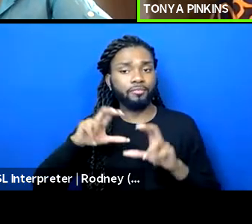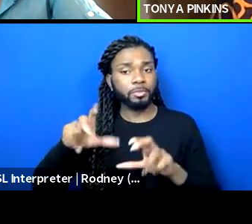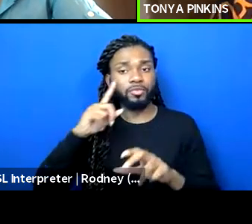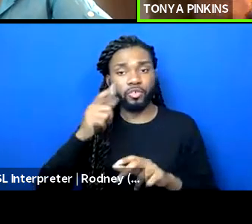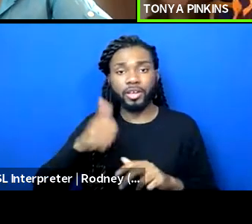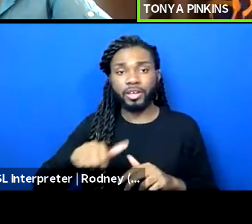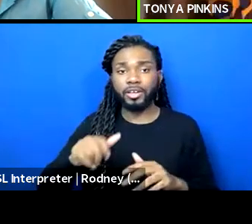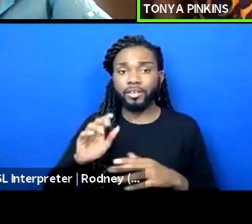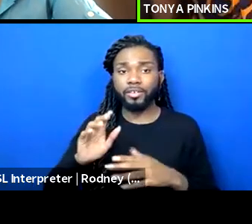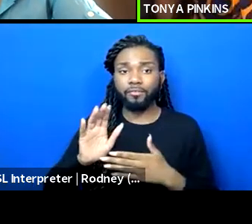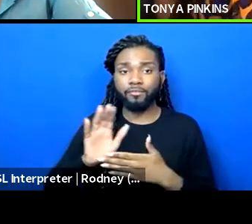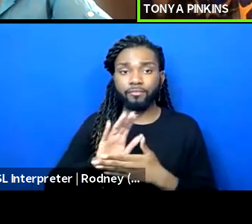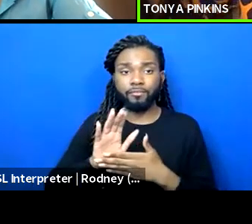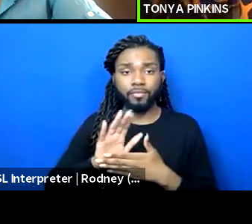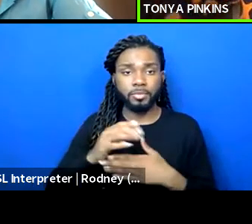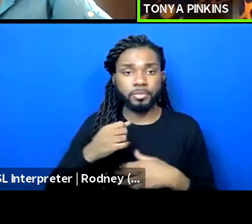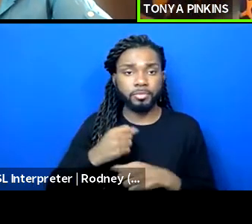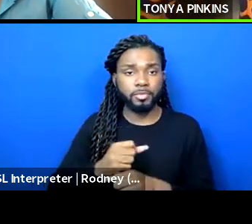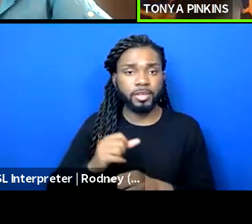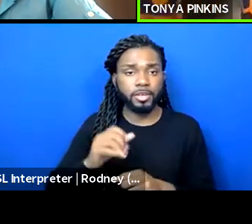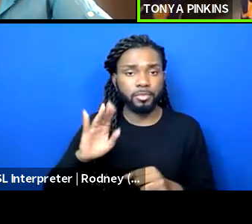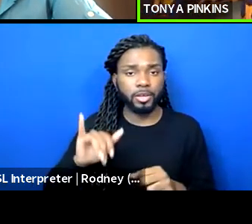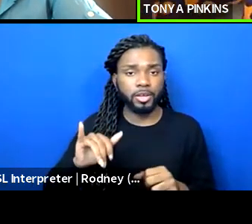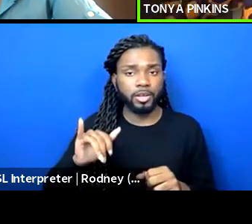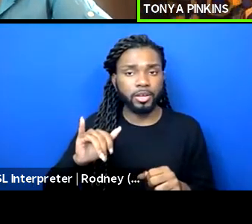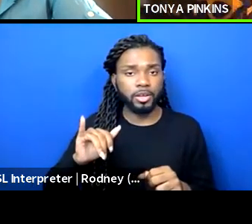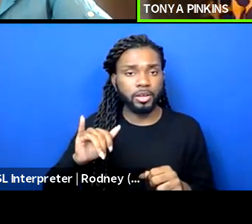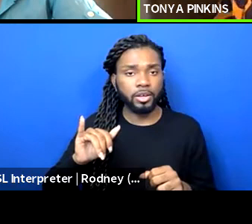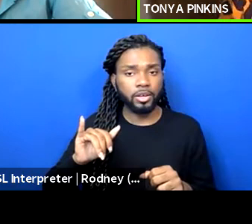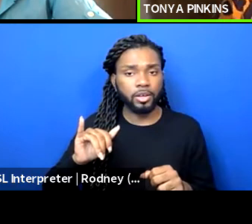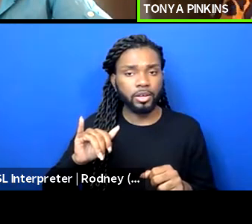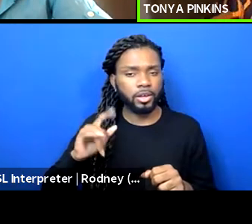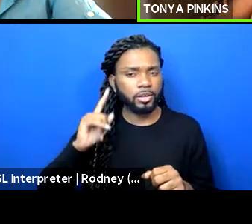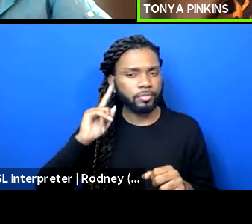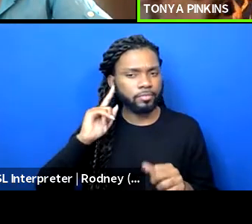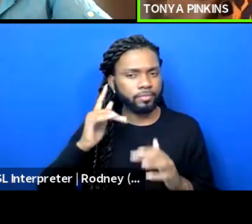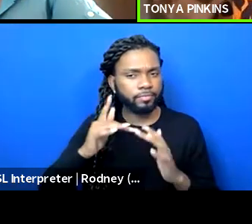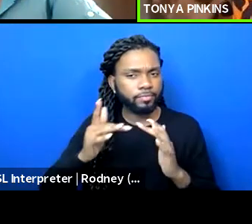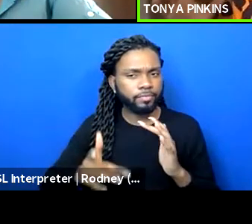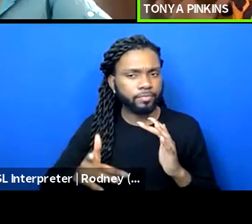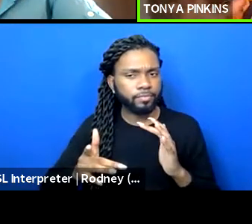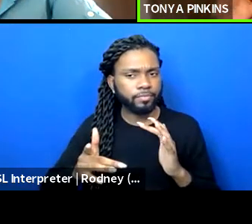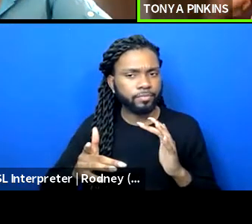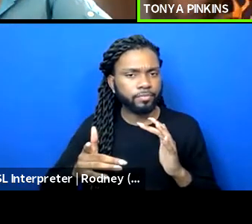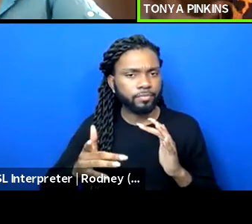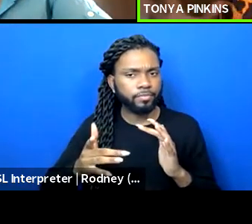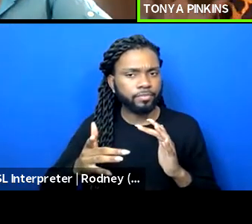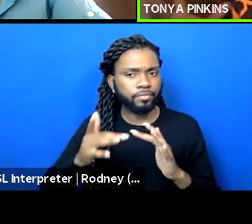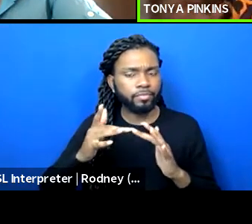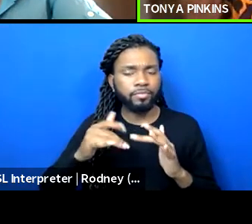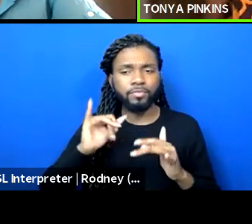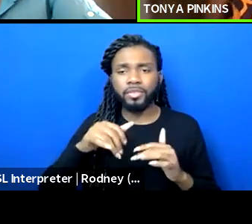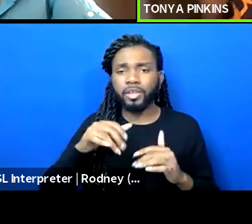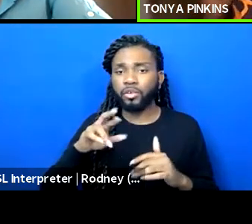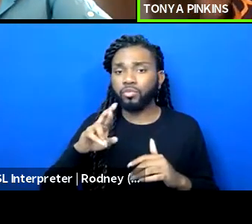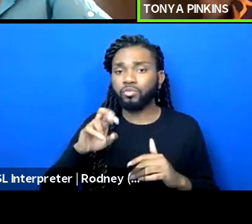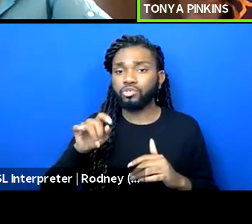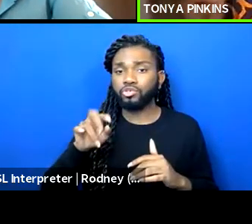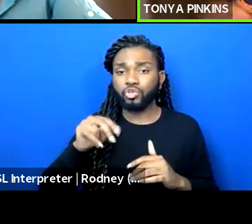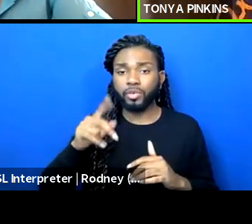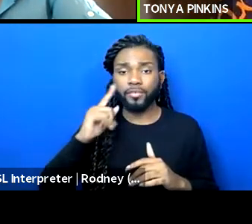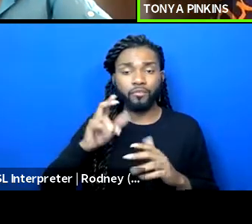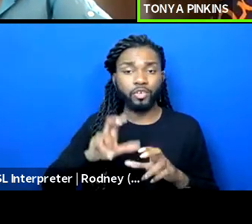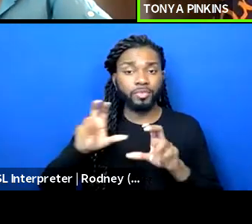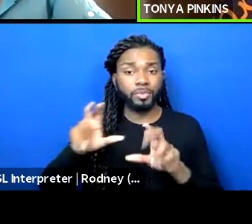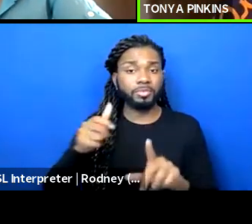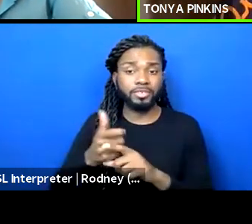of color versus films made by non-melanated people. And the return on investment is huge. And what I got to